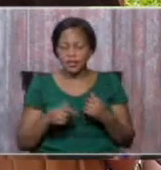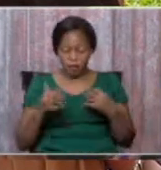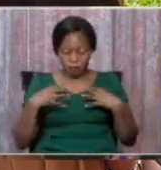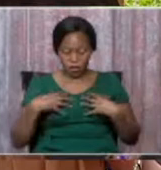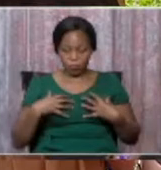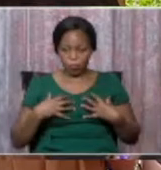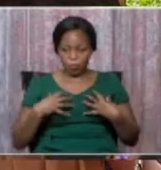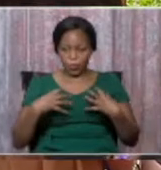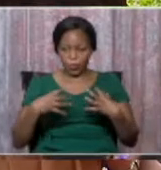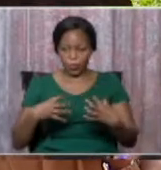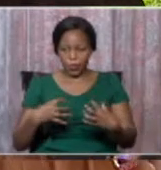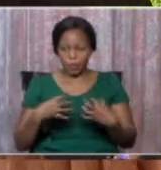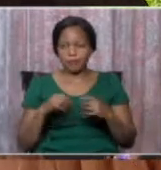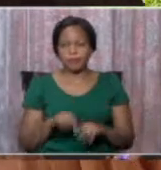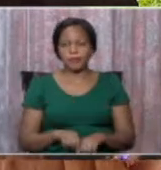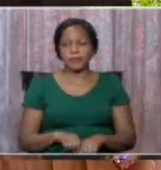And then remember,